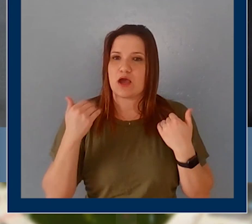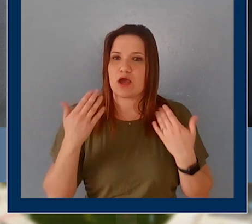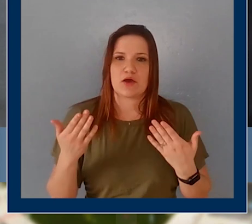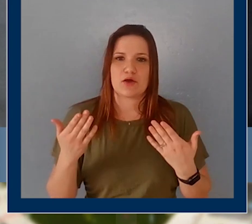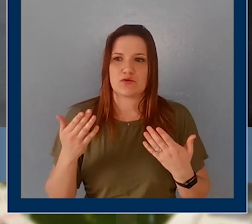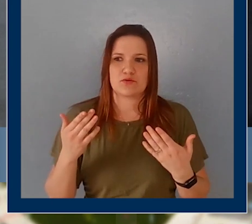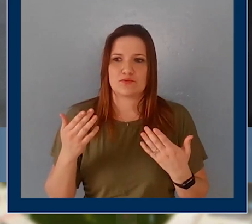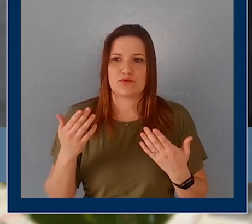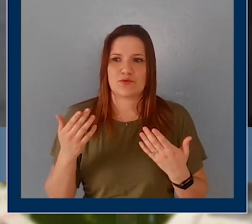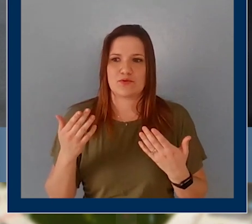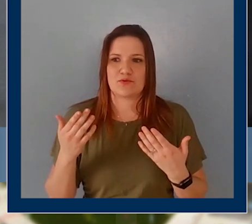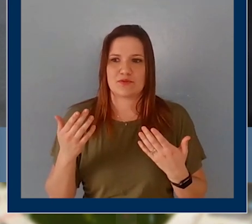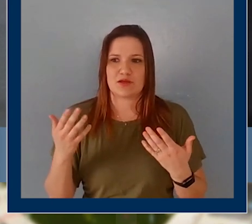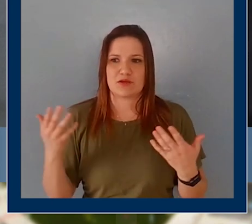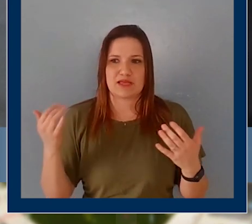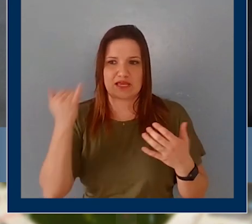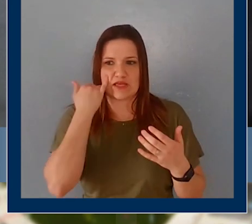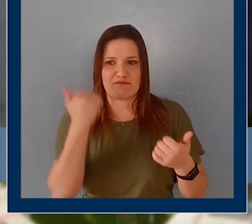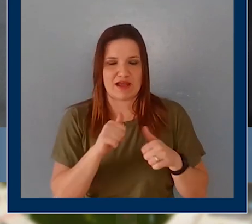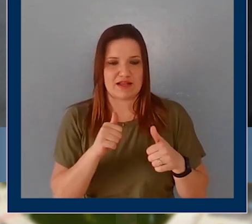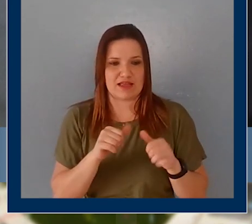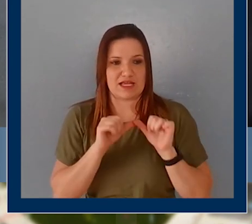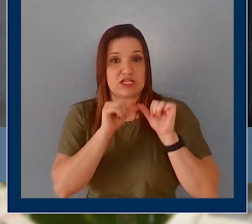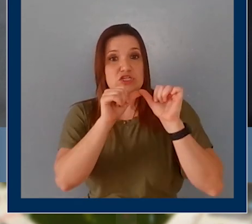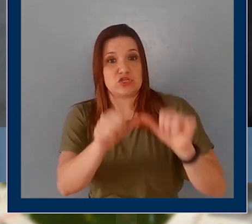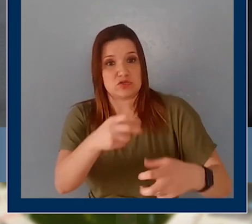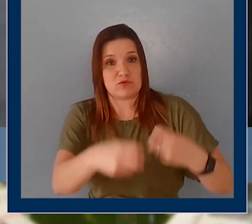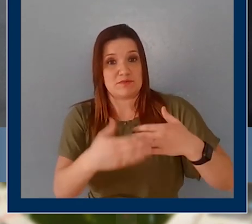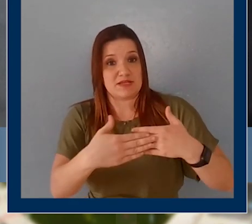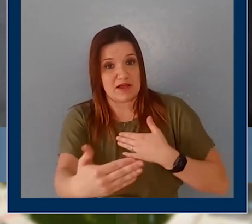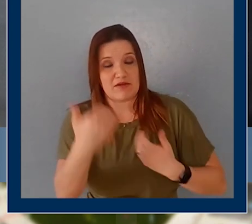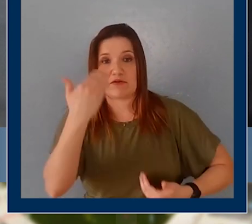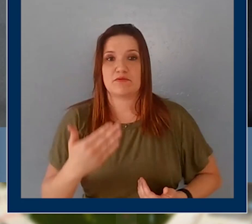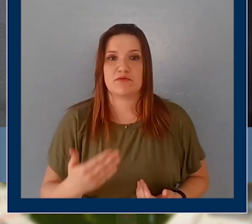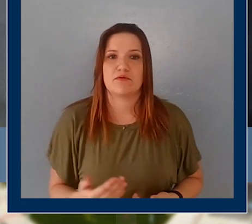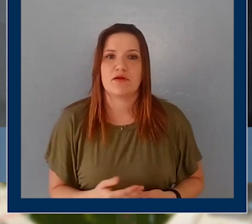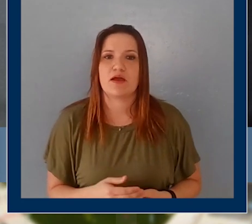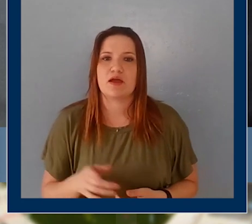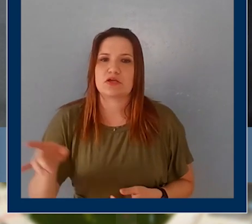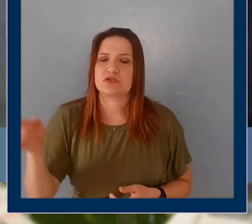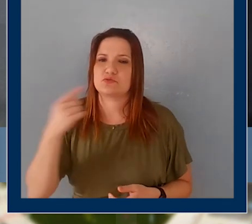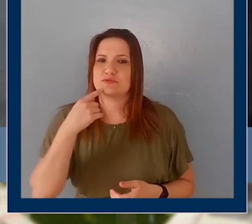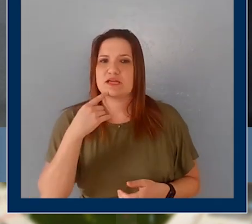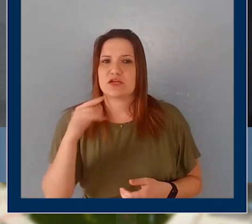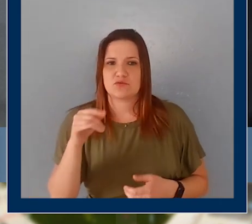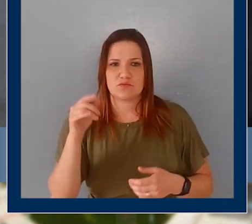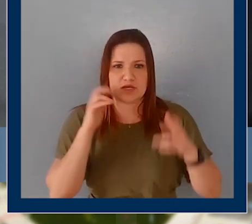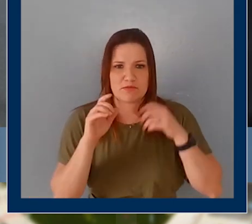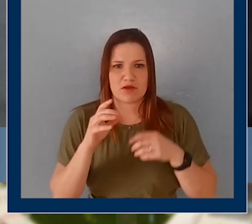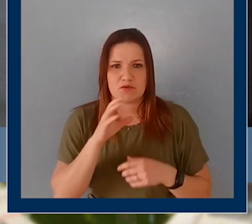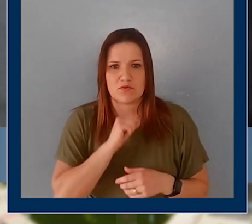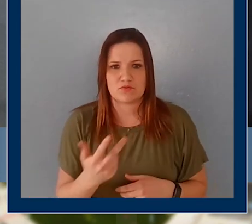Delta that have successfully recovered and been discharged home to their family. Some had been transferred up to